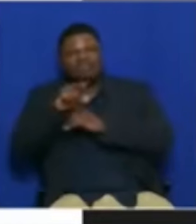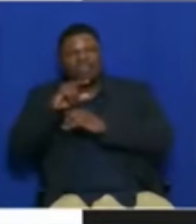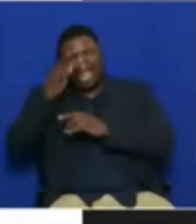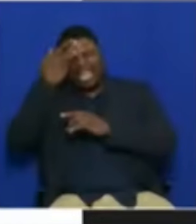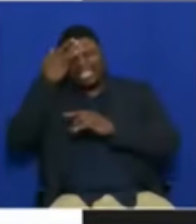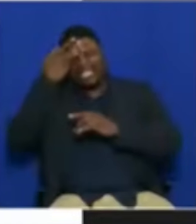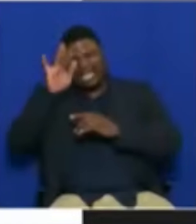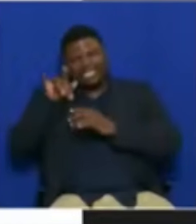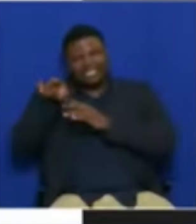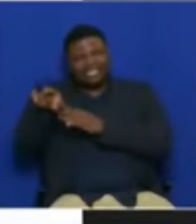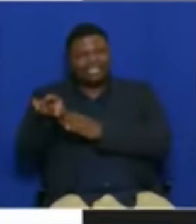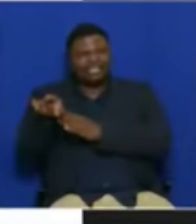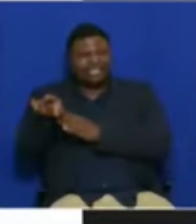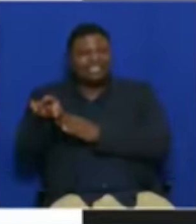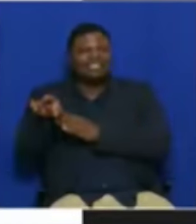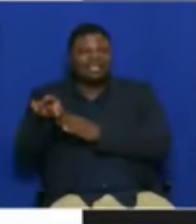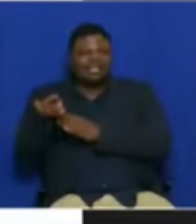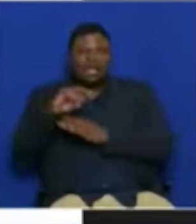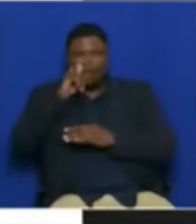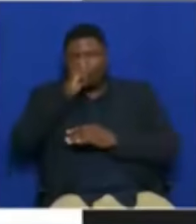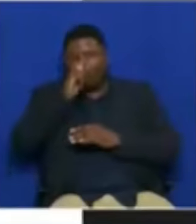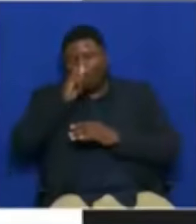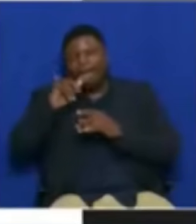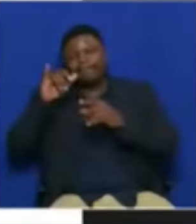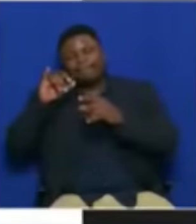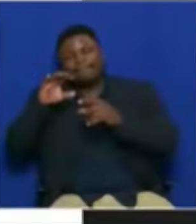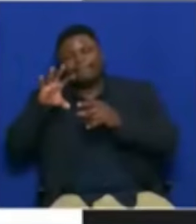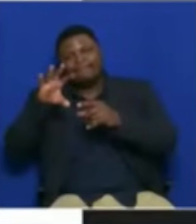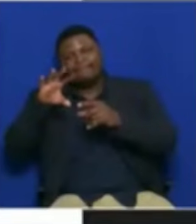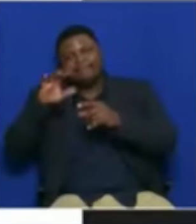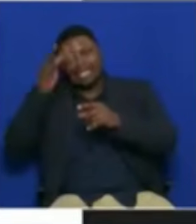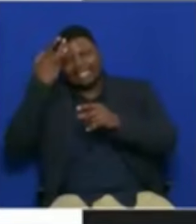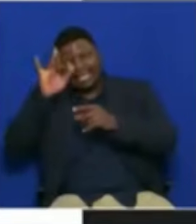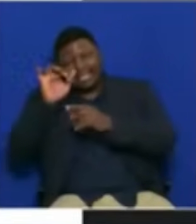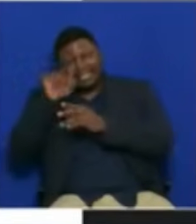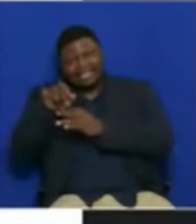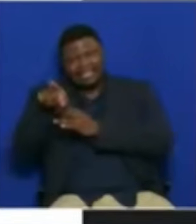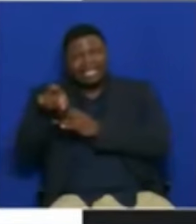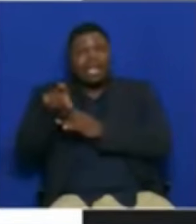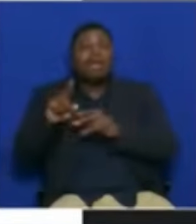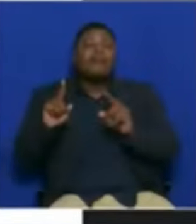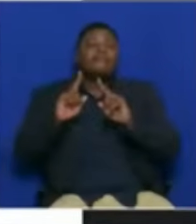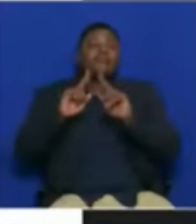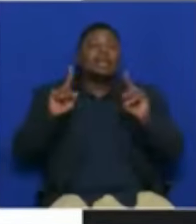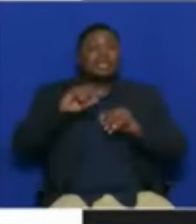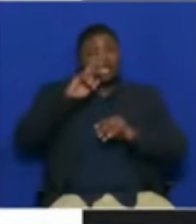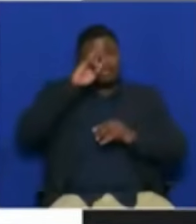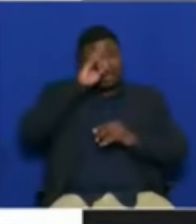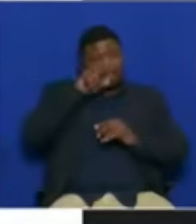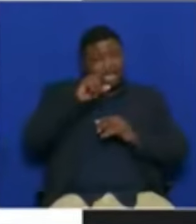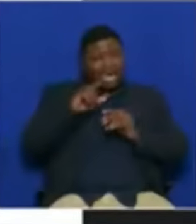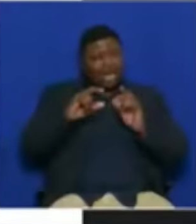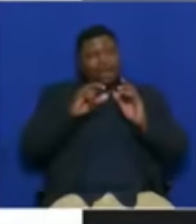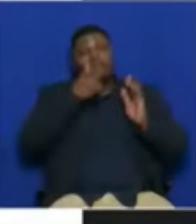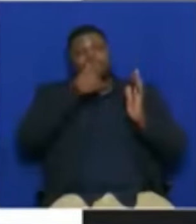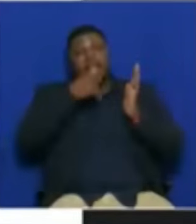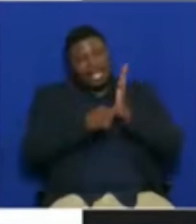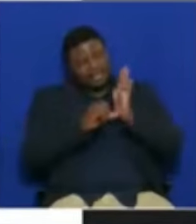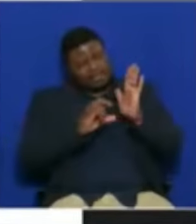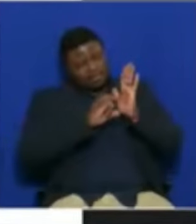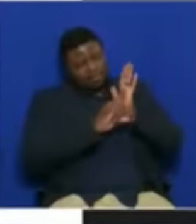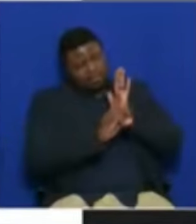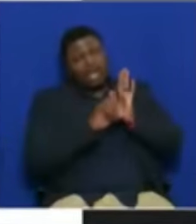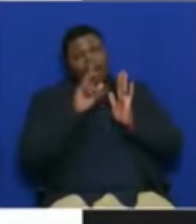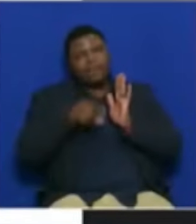section, right? And at the bottom of it, it's actually supposed to have his details on it, and Ngube is supposed to